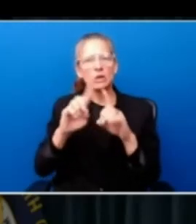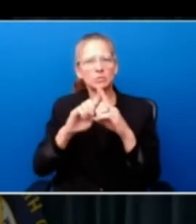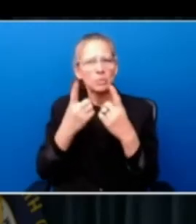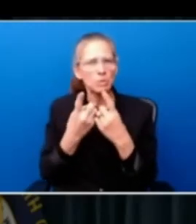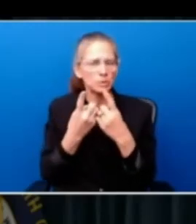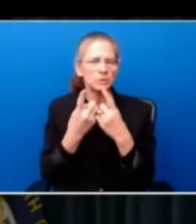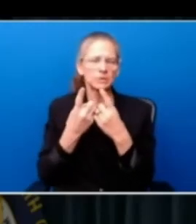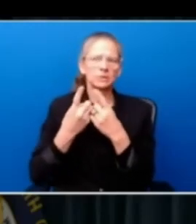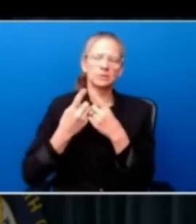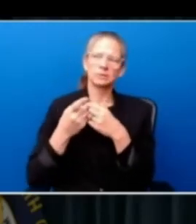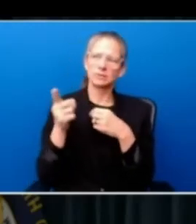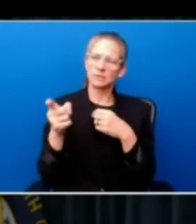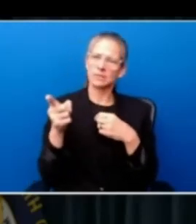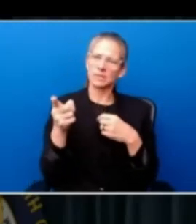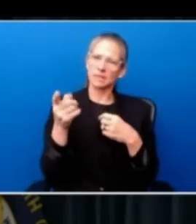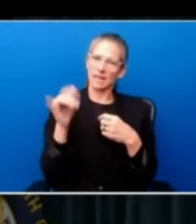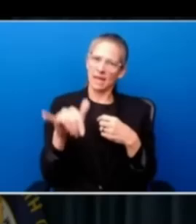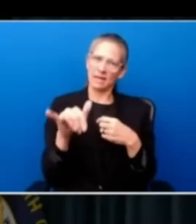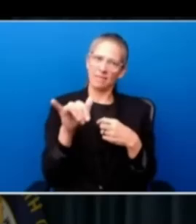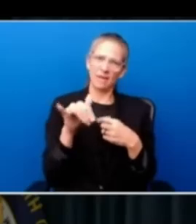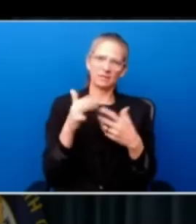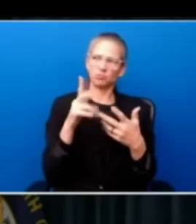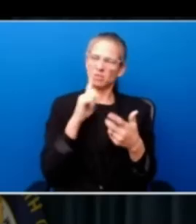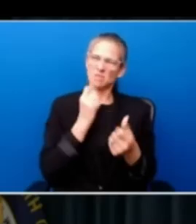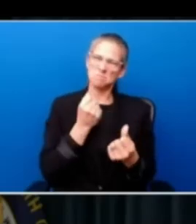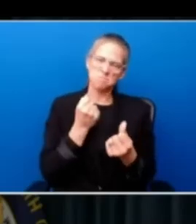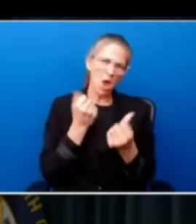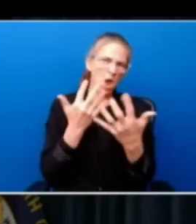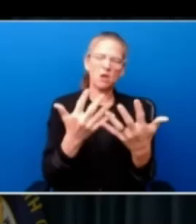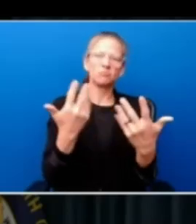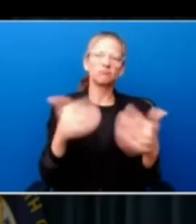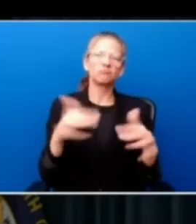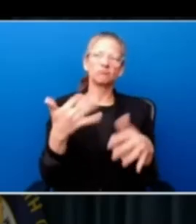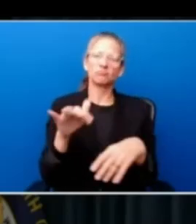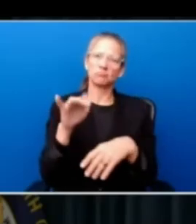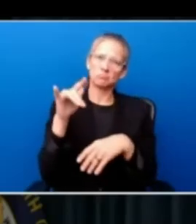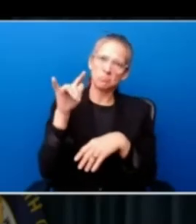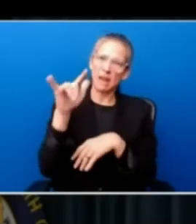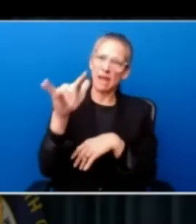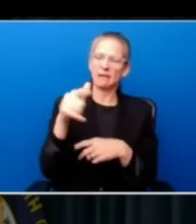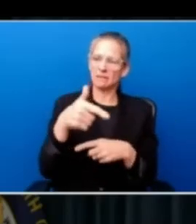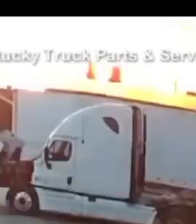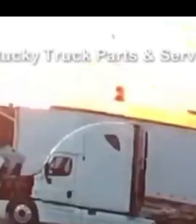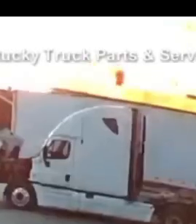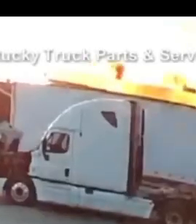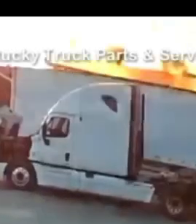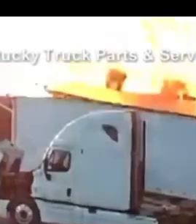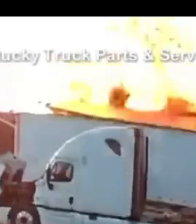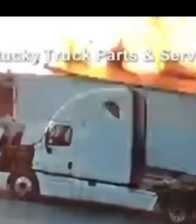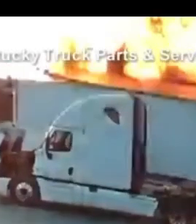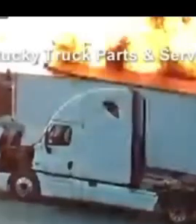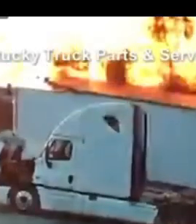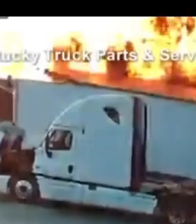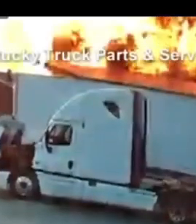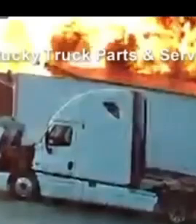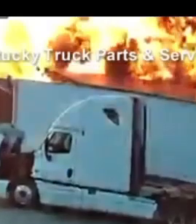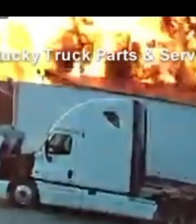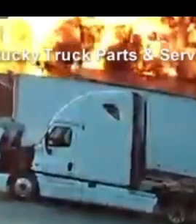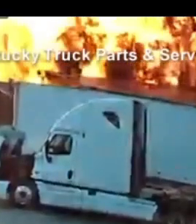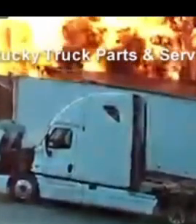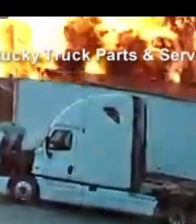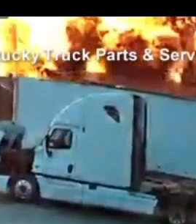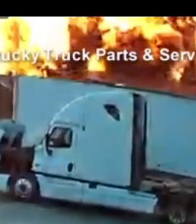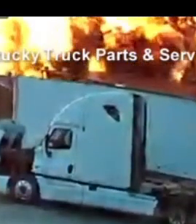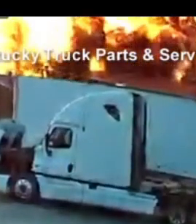what was a blazing inferno created by a plane with 38,000 gallons of aviation fuel and were